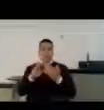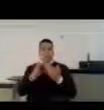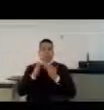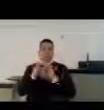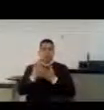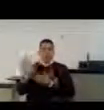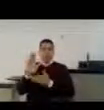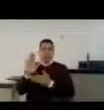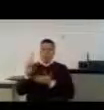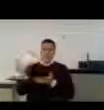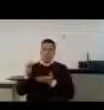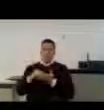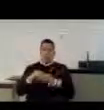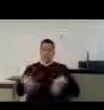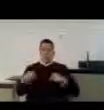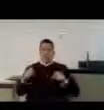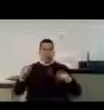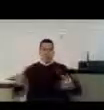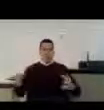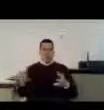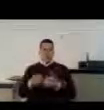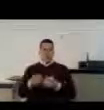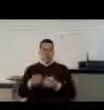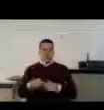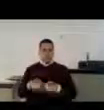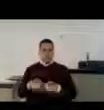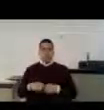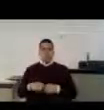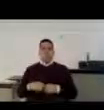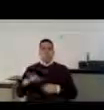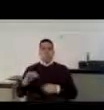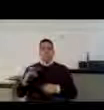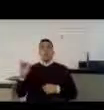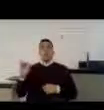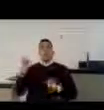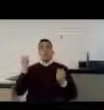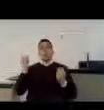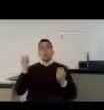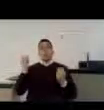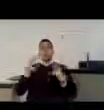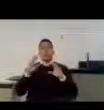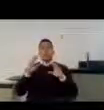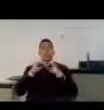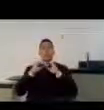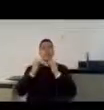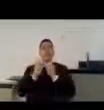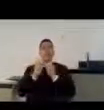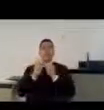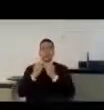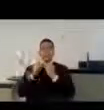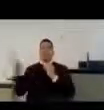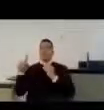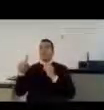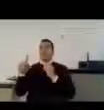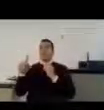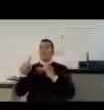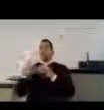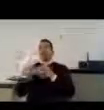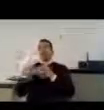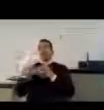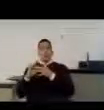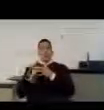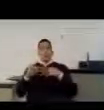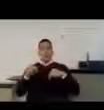hosting us yet again. Thanks to the many organizations listed for collaborating